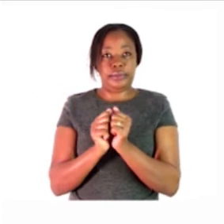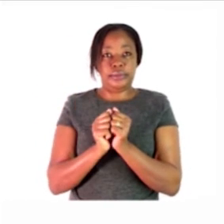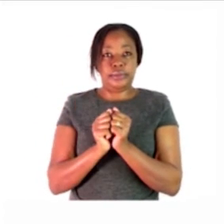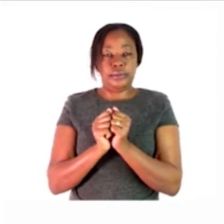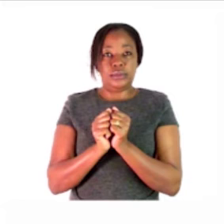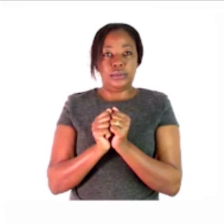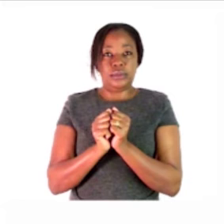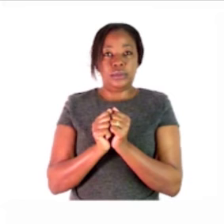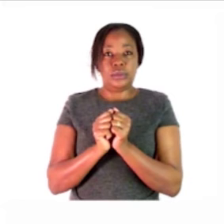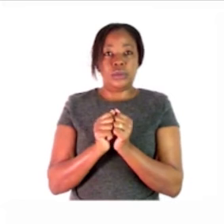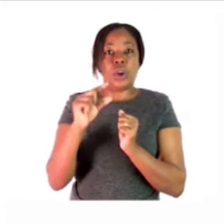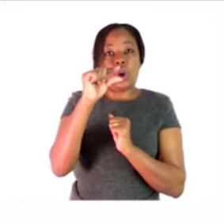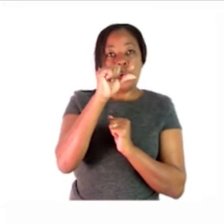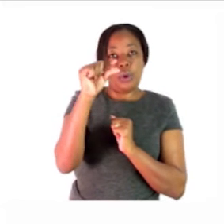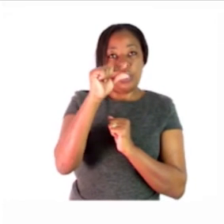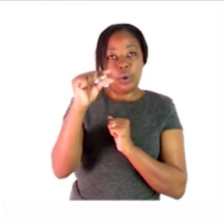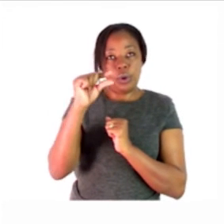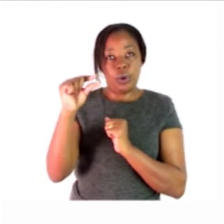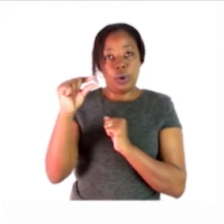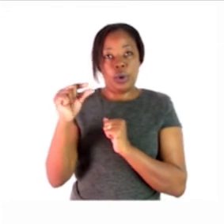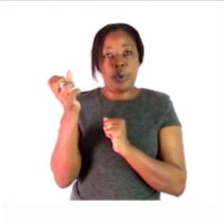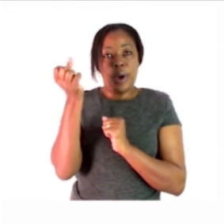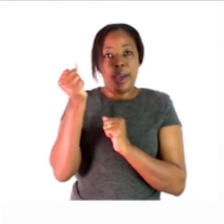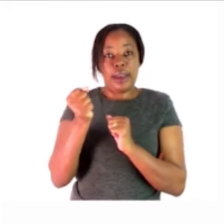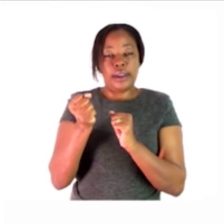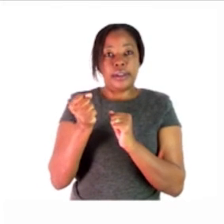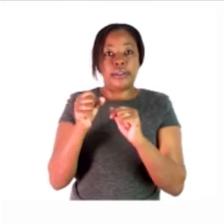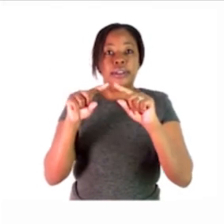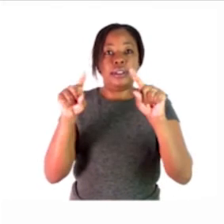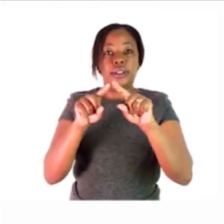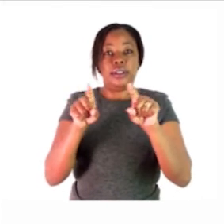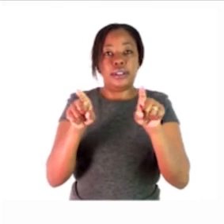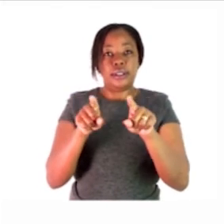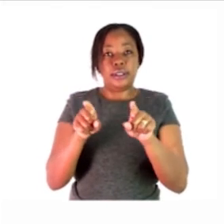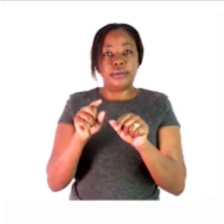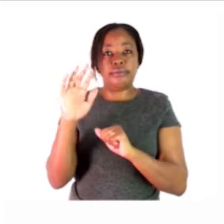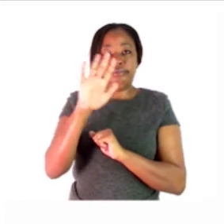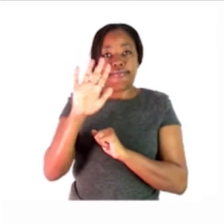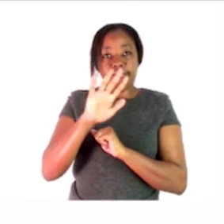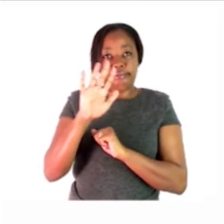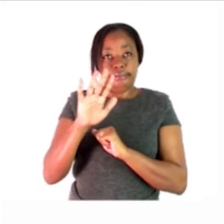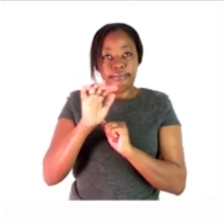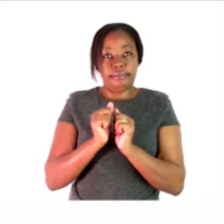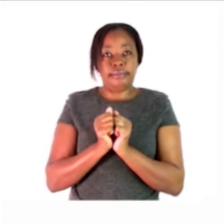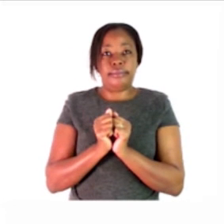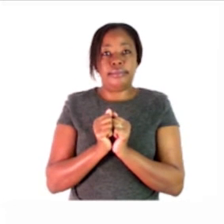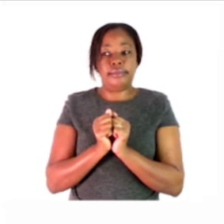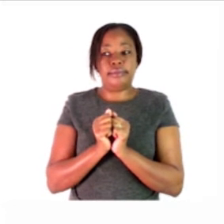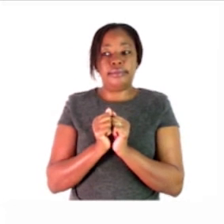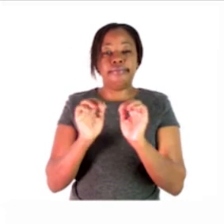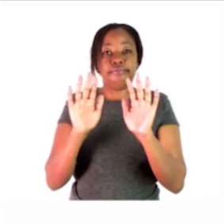color. We have got colors which are given to us there, to the sounds that we are to do